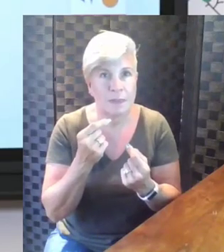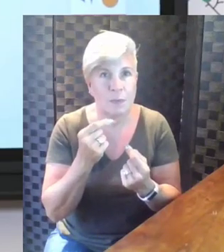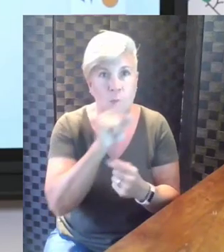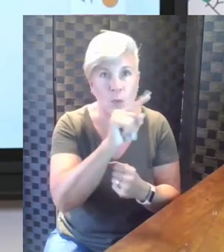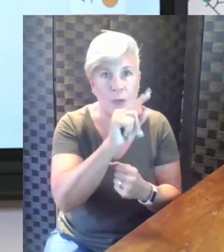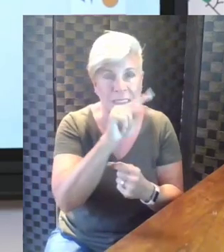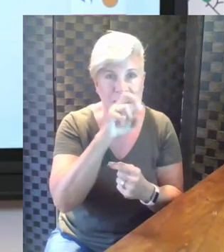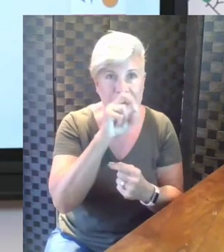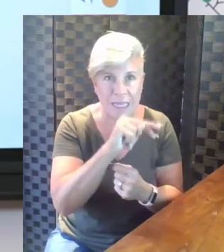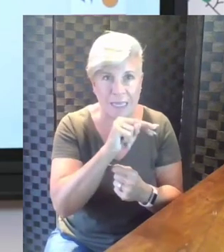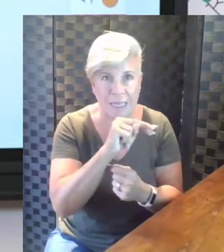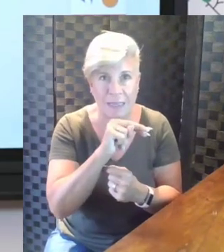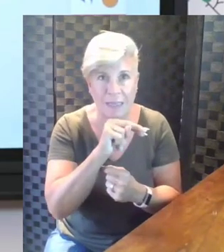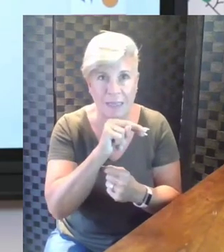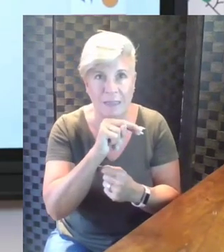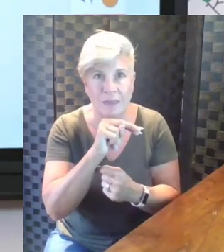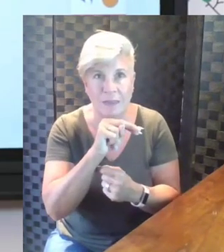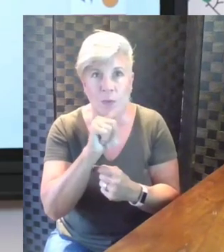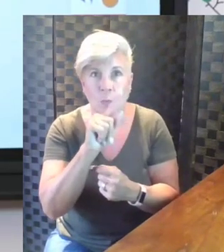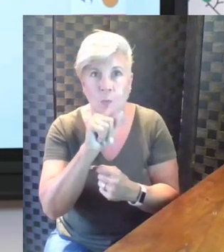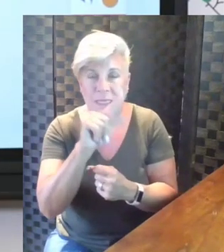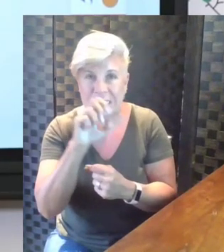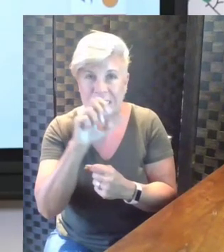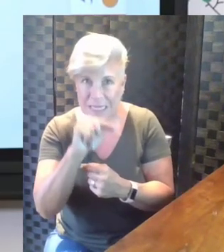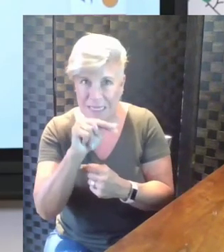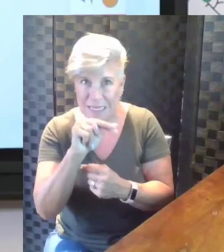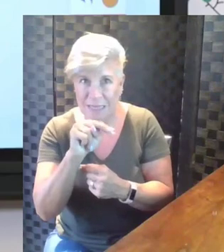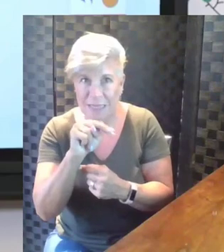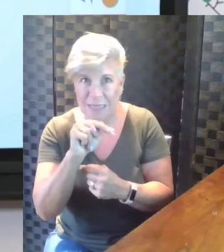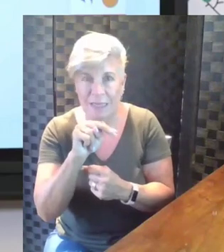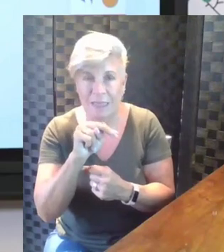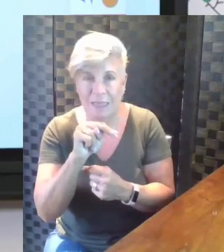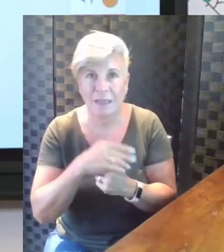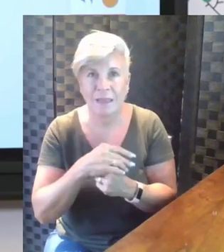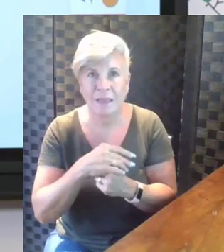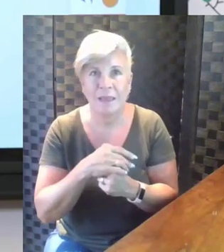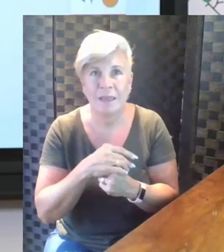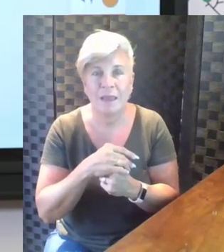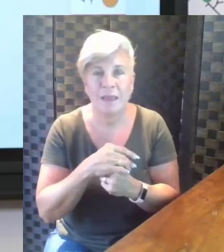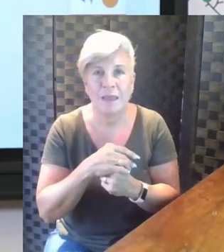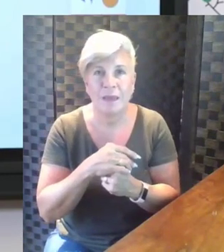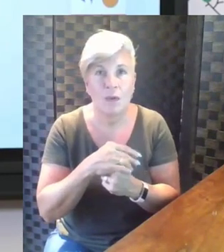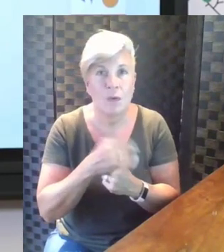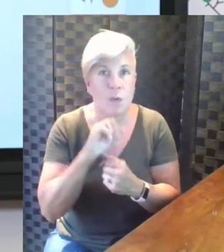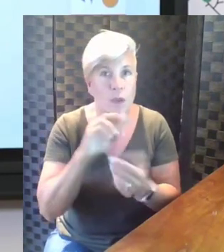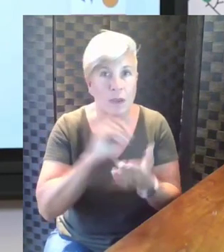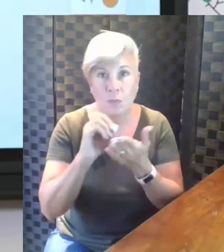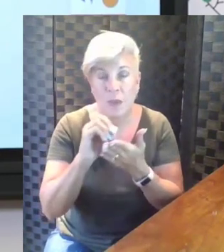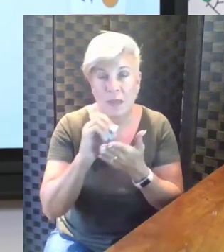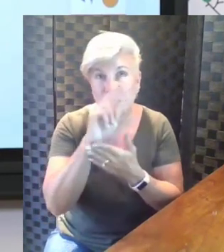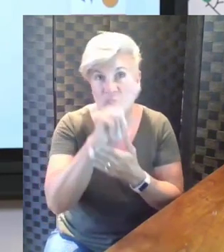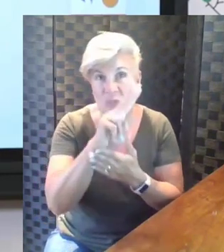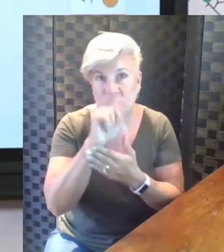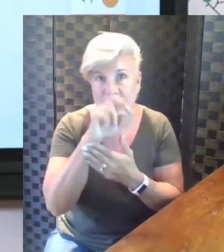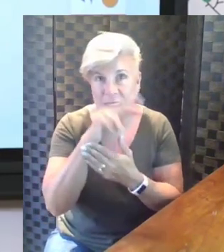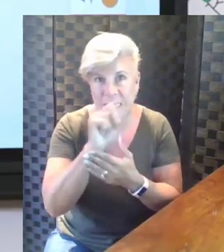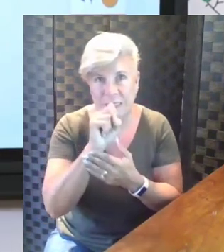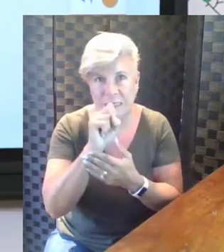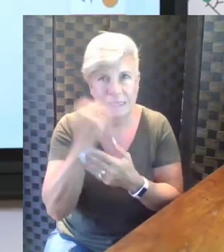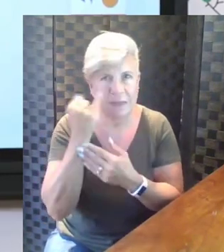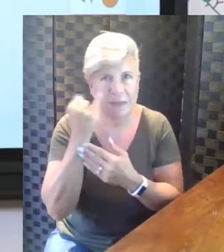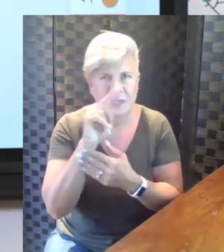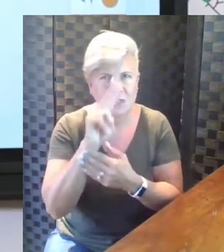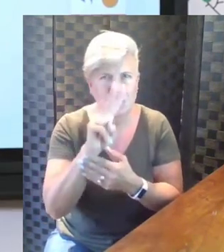This is 1 10 and this is another 10. Okay, or I could have just put 2 10s. So if